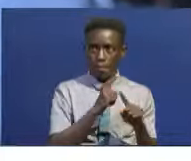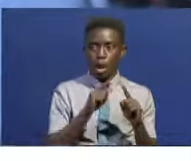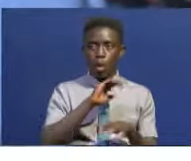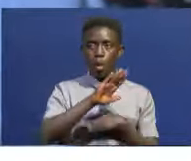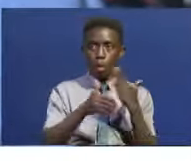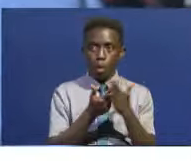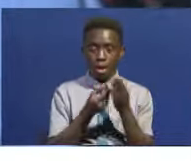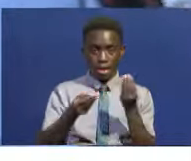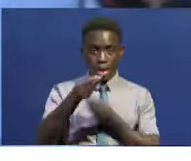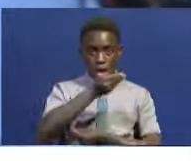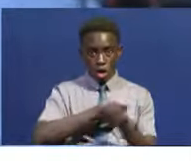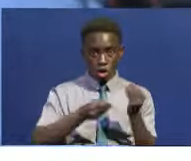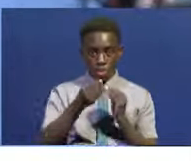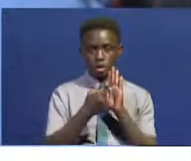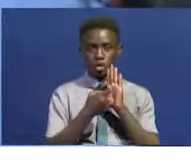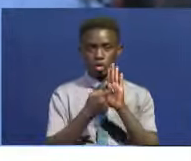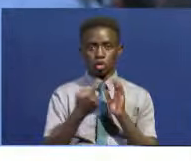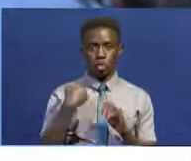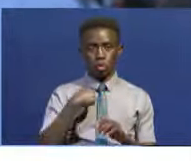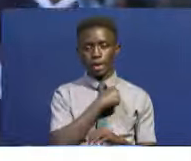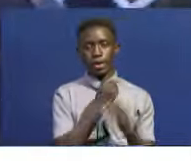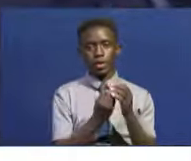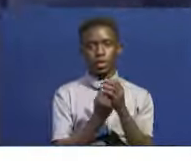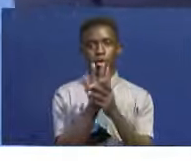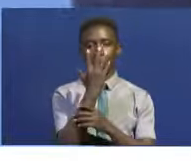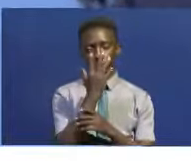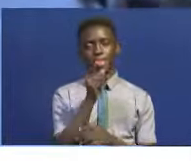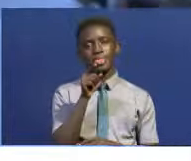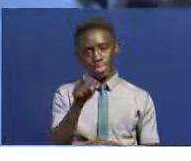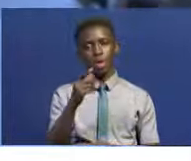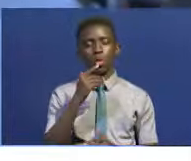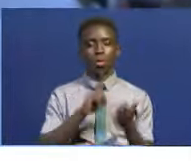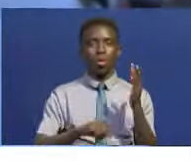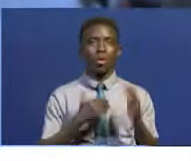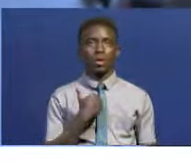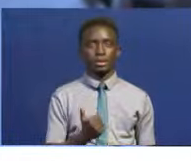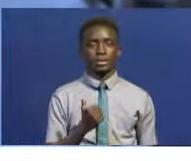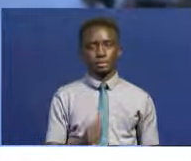indicator shows that we are growing as a country. And that's what we want, because without a great economy...